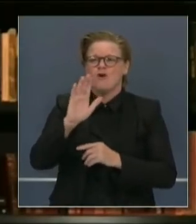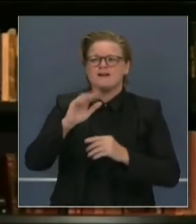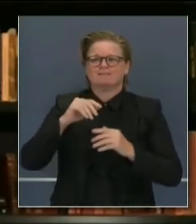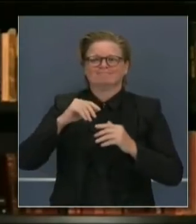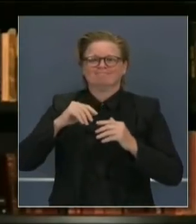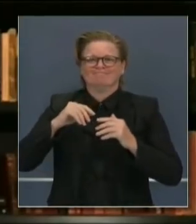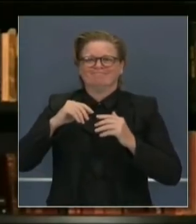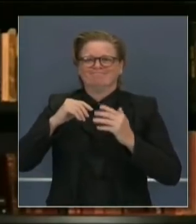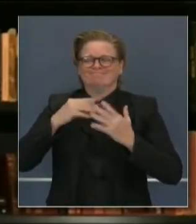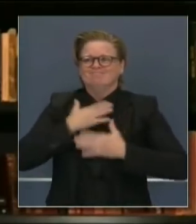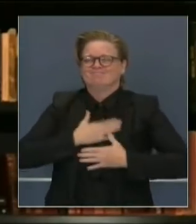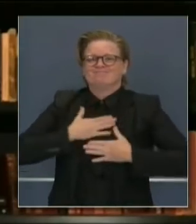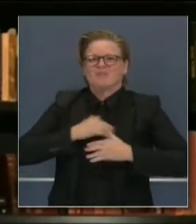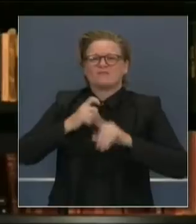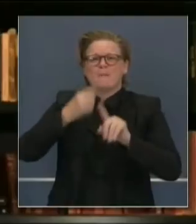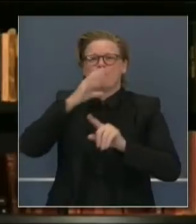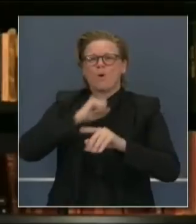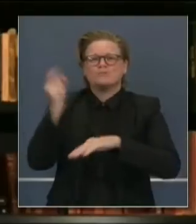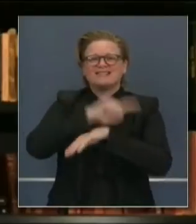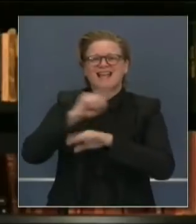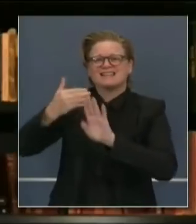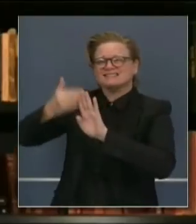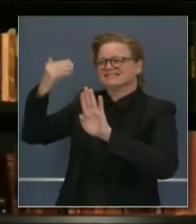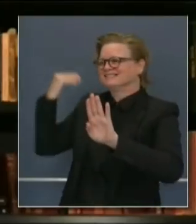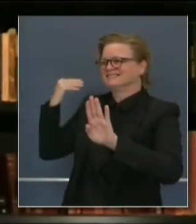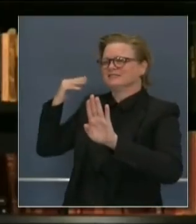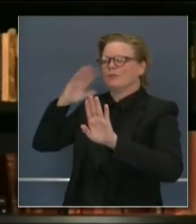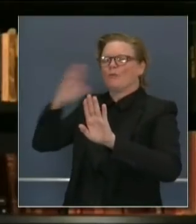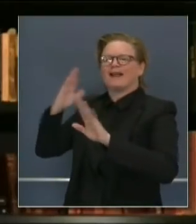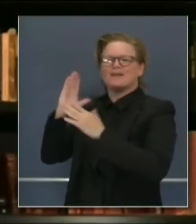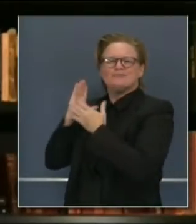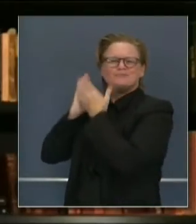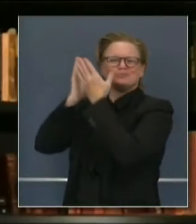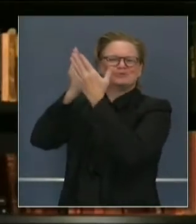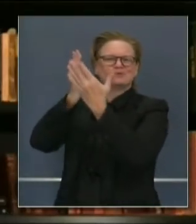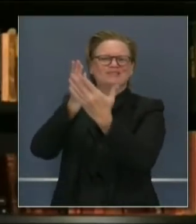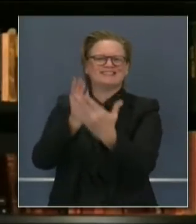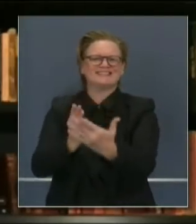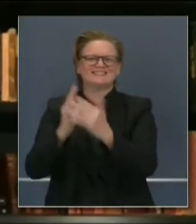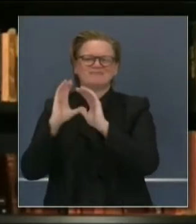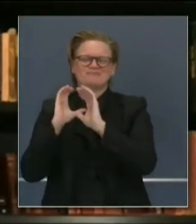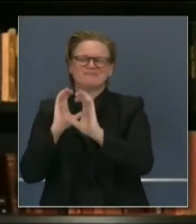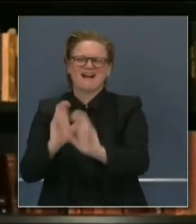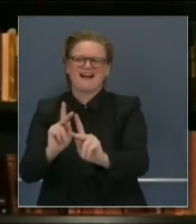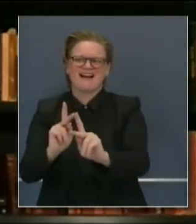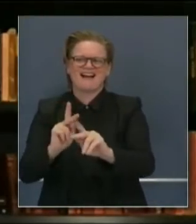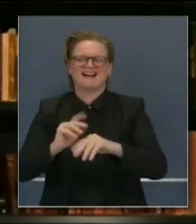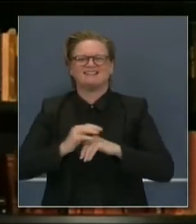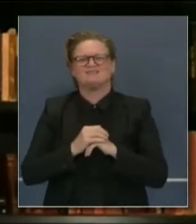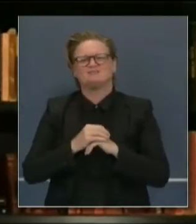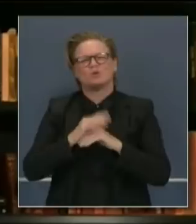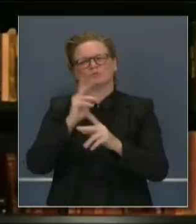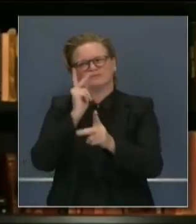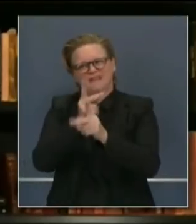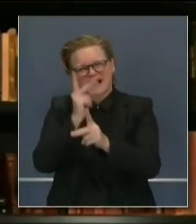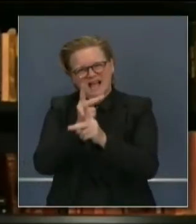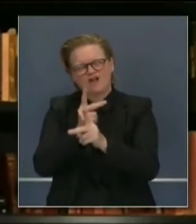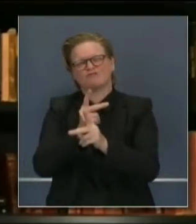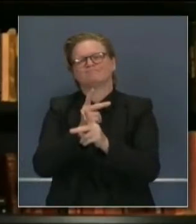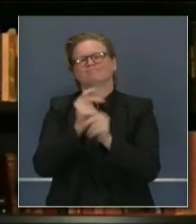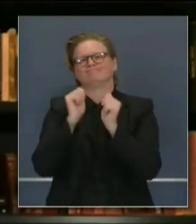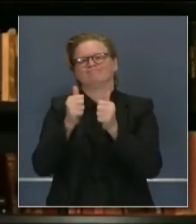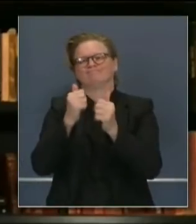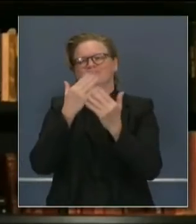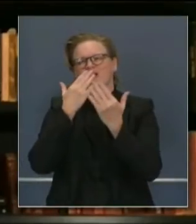pandemic for many, many years prior to 2020. Take care, everybody, and thank you for the privilege